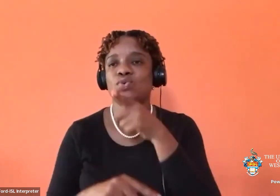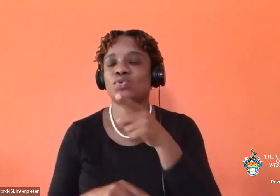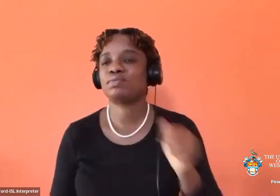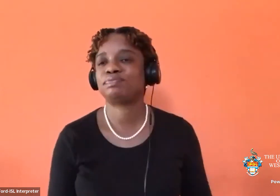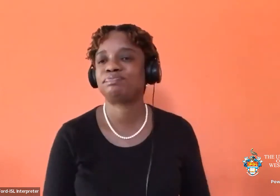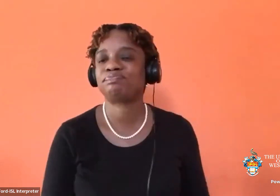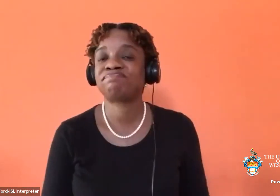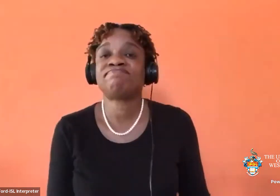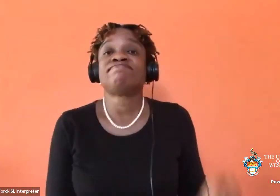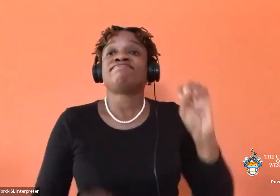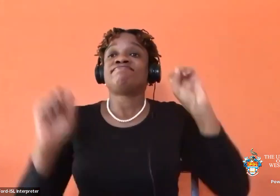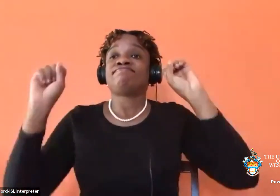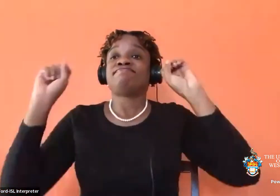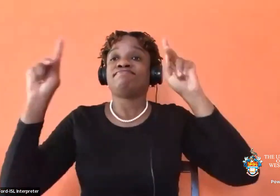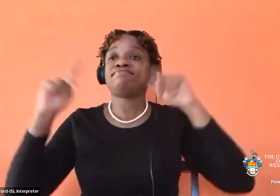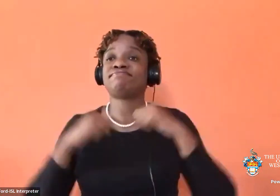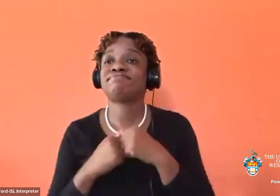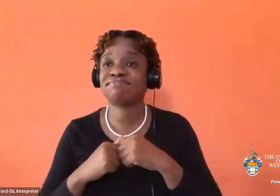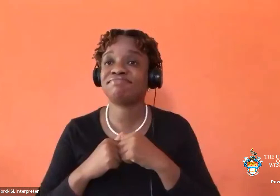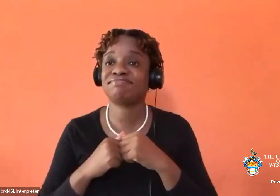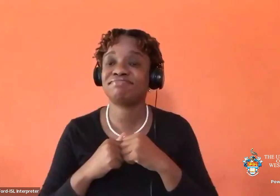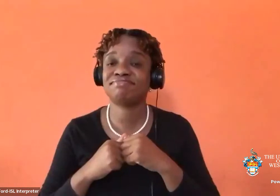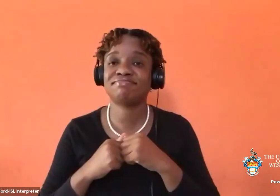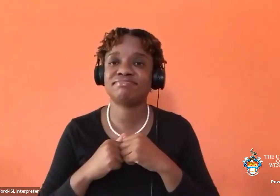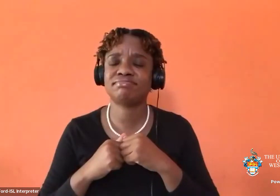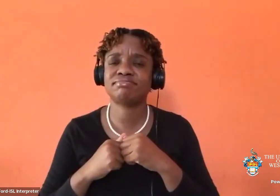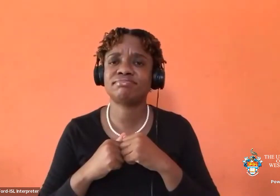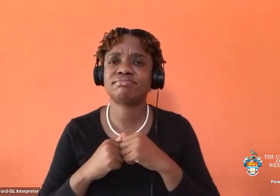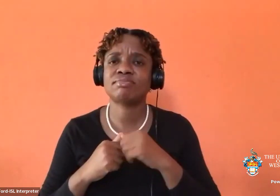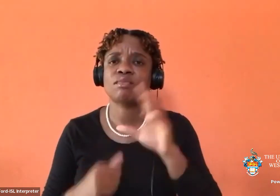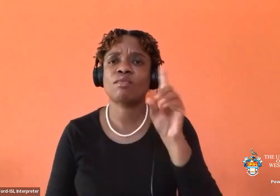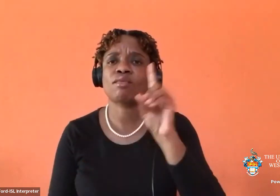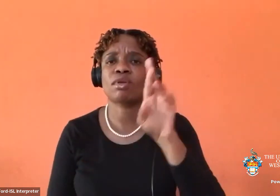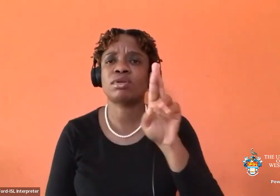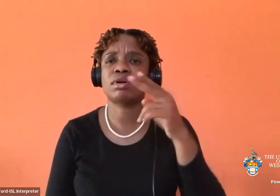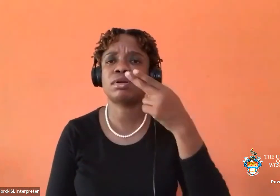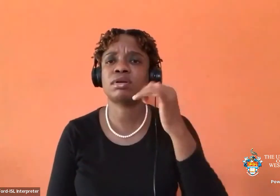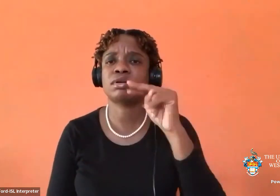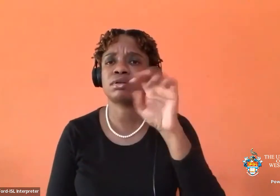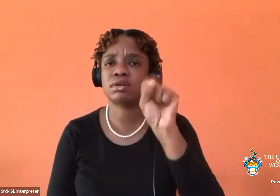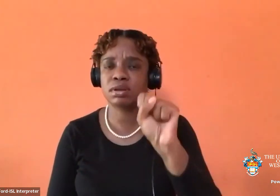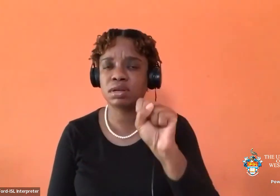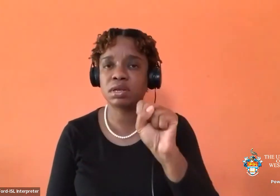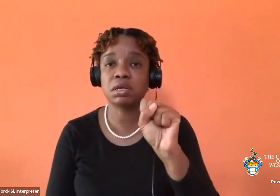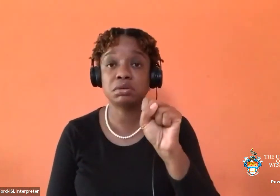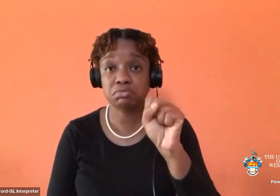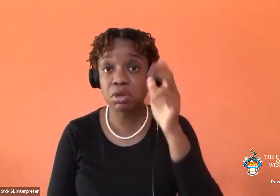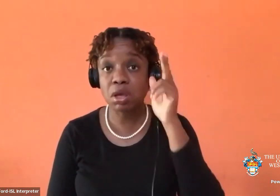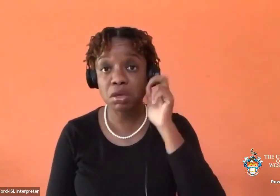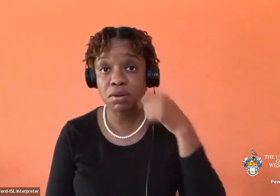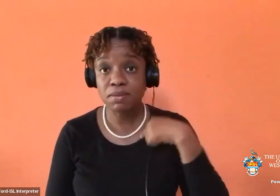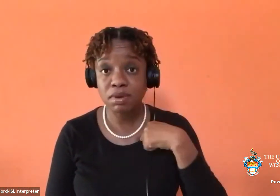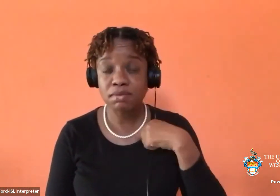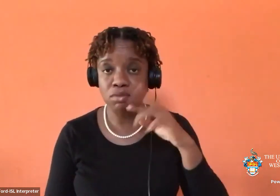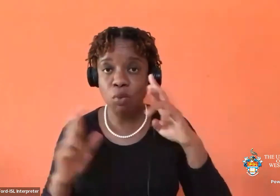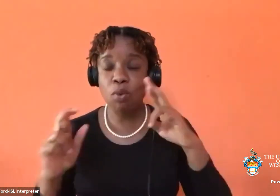All right. Dr. Hines, if you're hearing me, I hope,